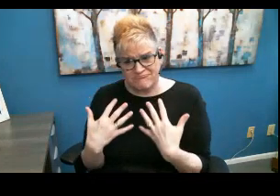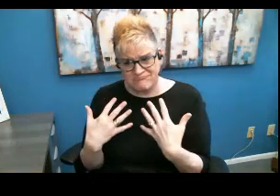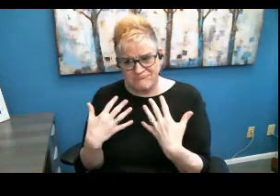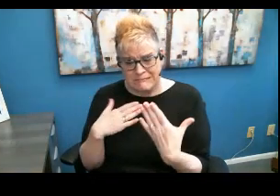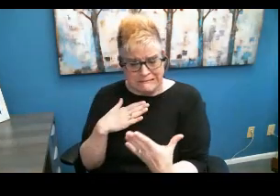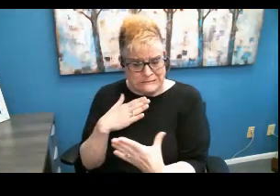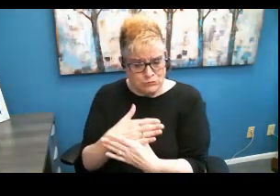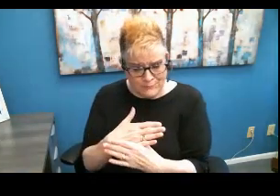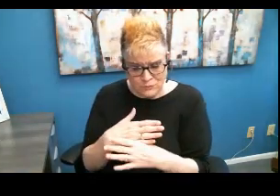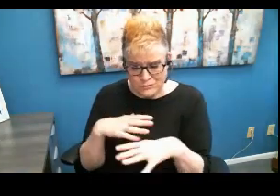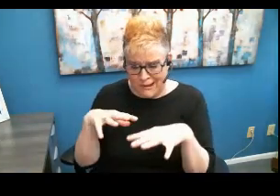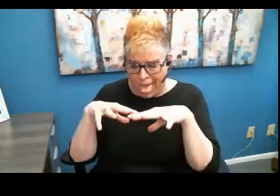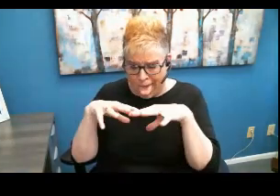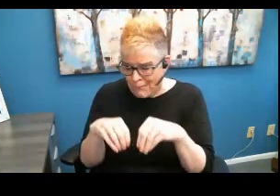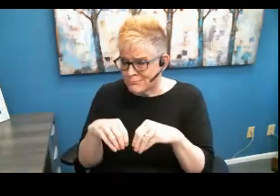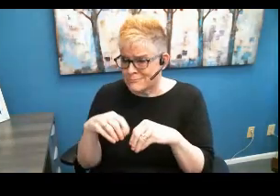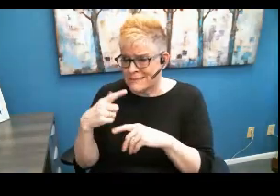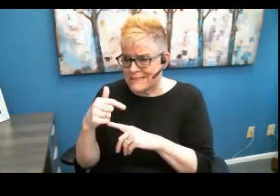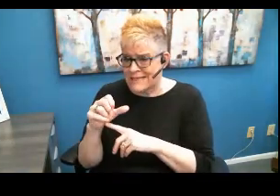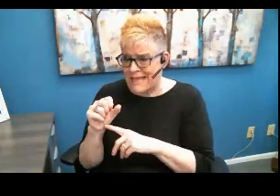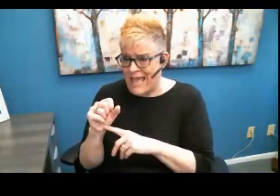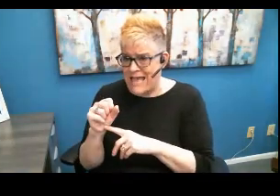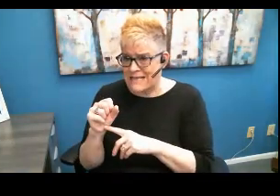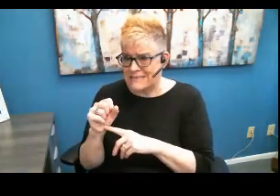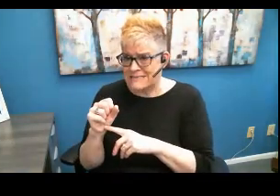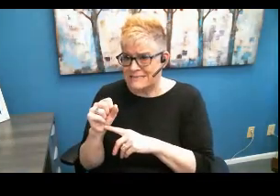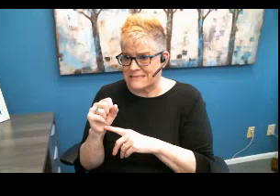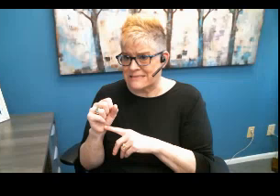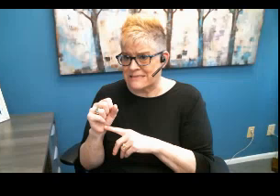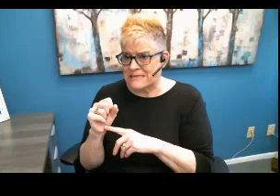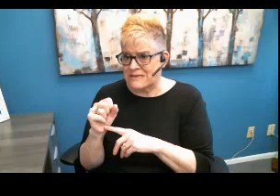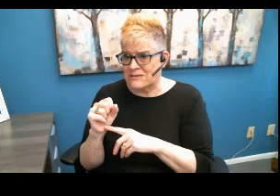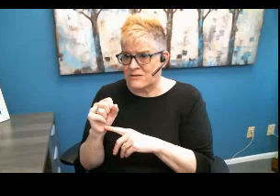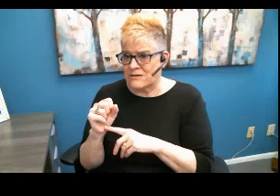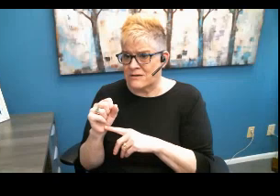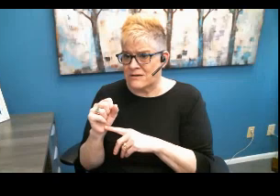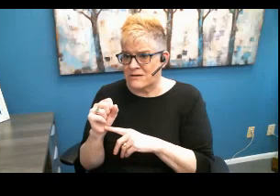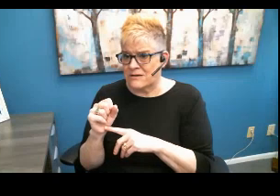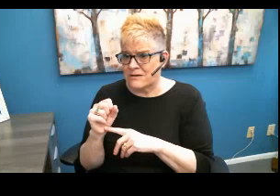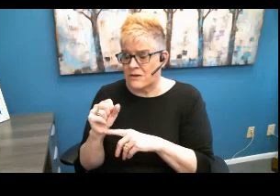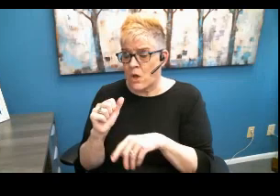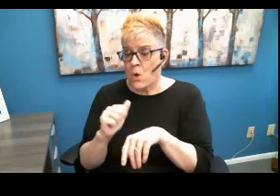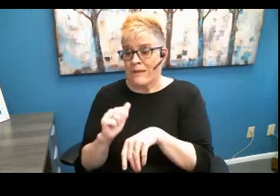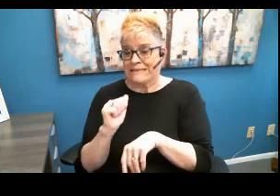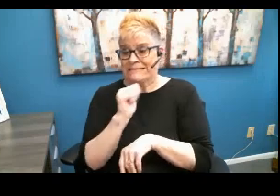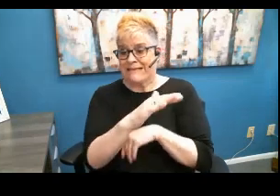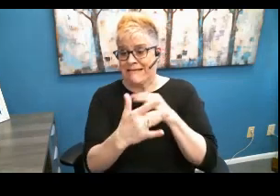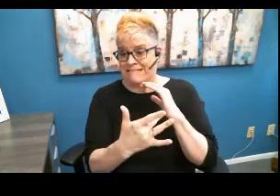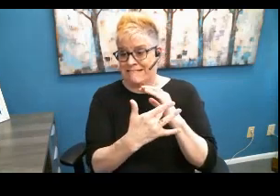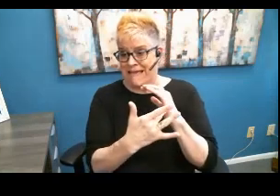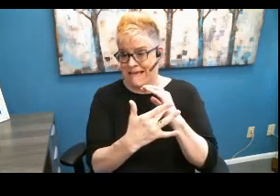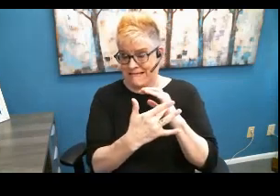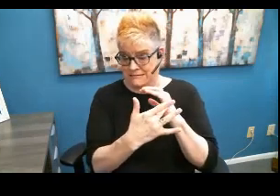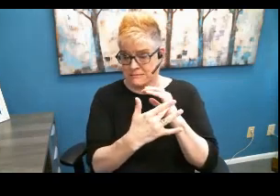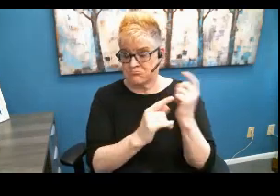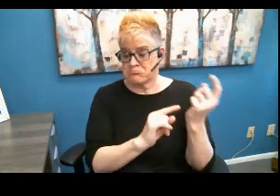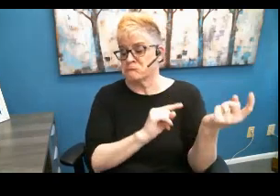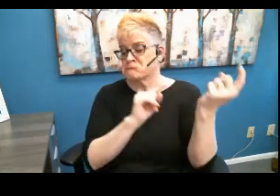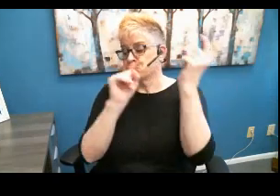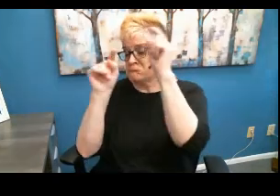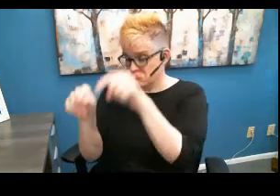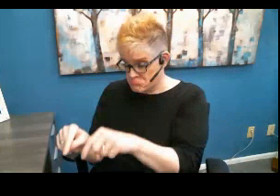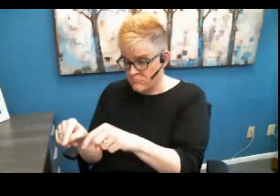service. It's unfortunate or fortunate, depending on how you're looking at it. We send our technicians out. We go to